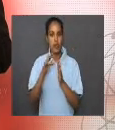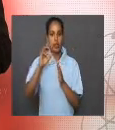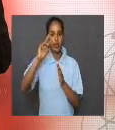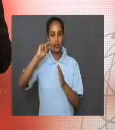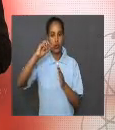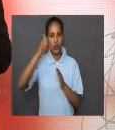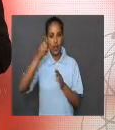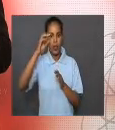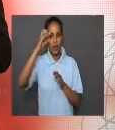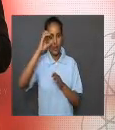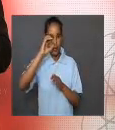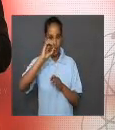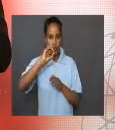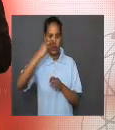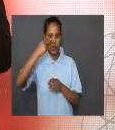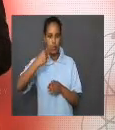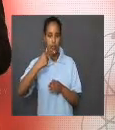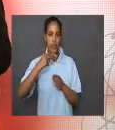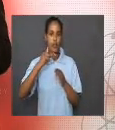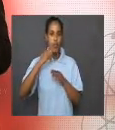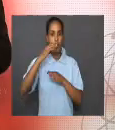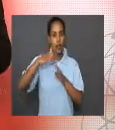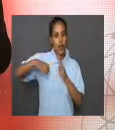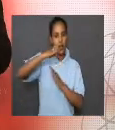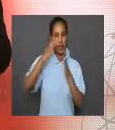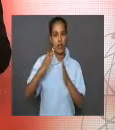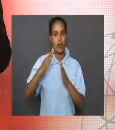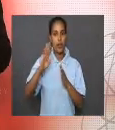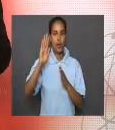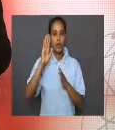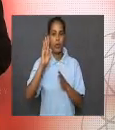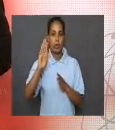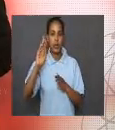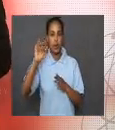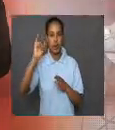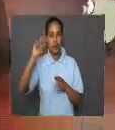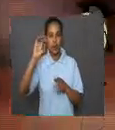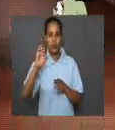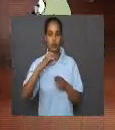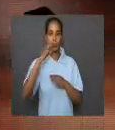sodium hydroxide from the electrolysis of brine solution.